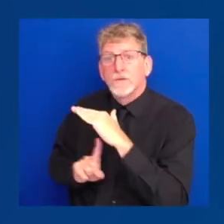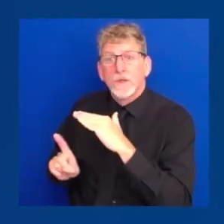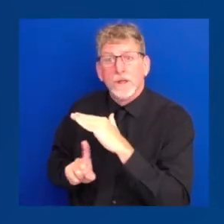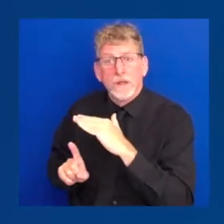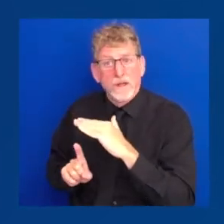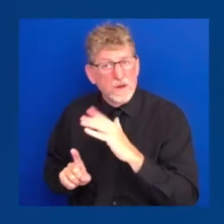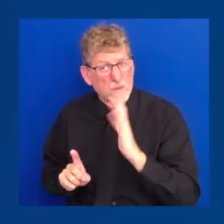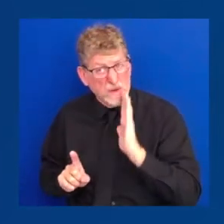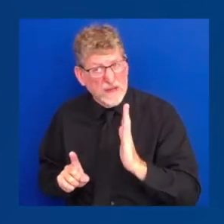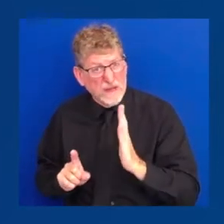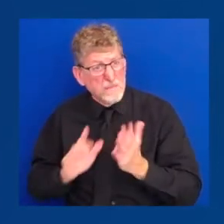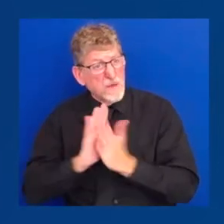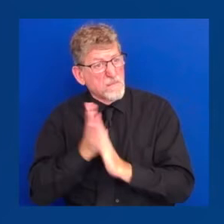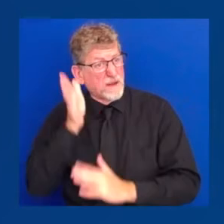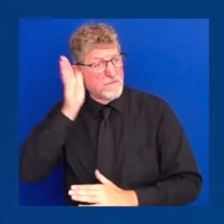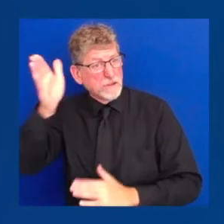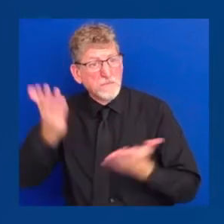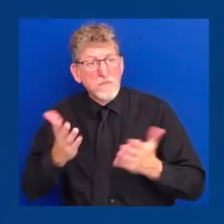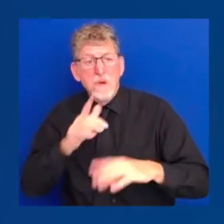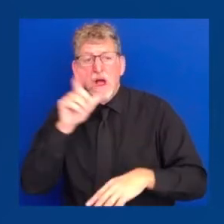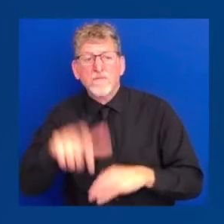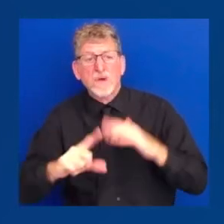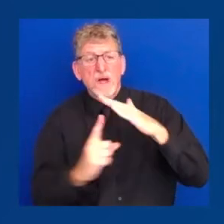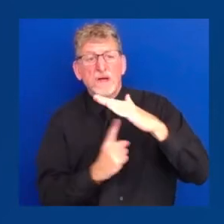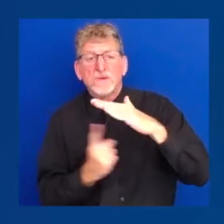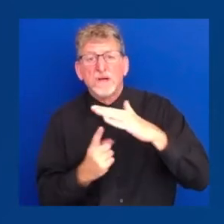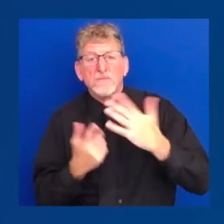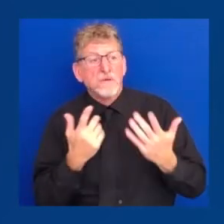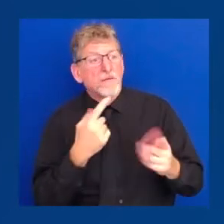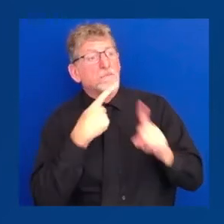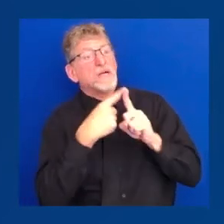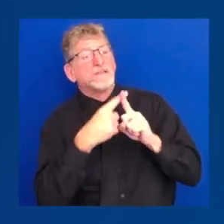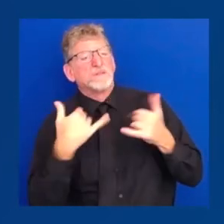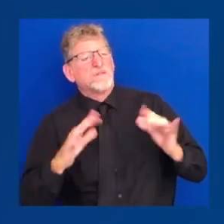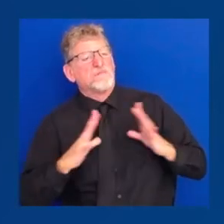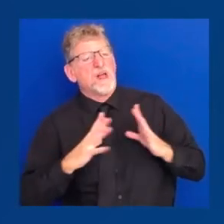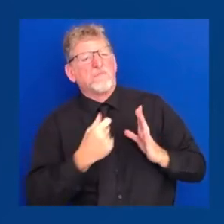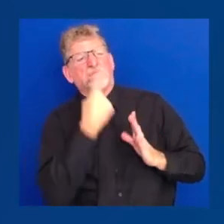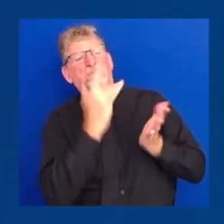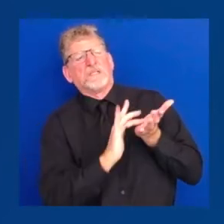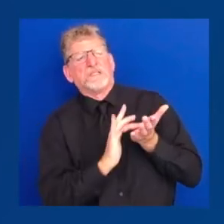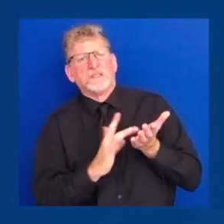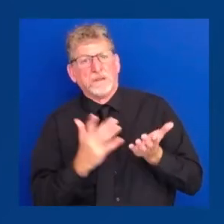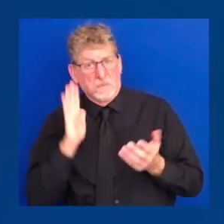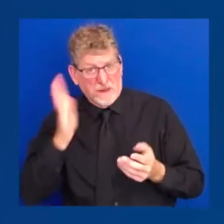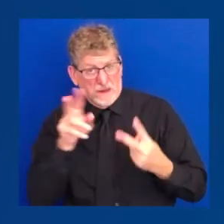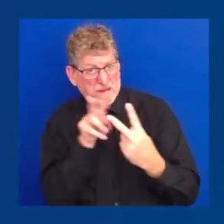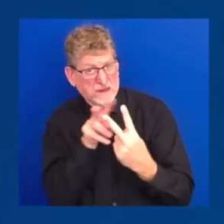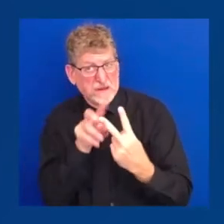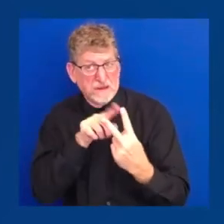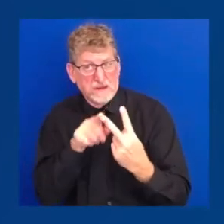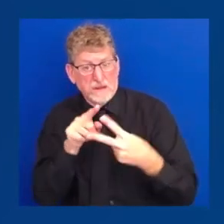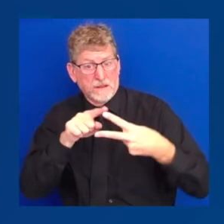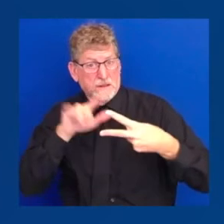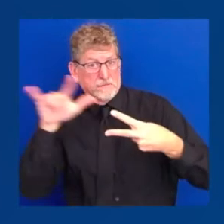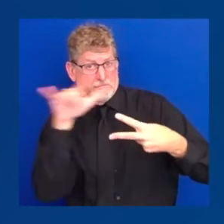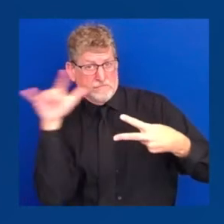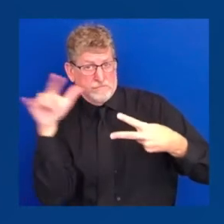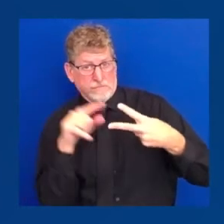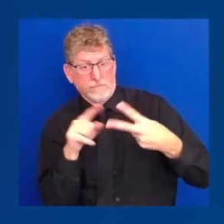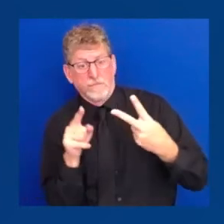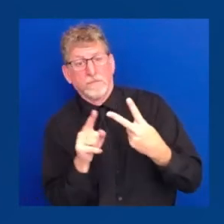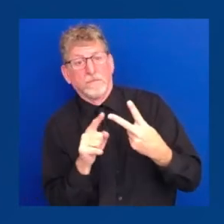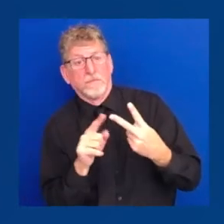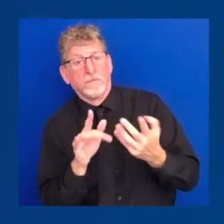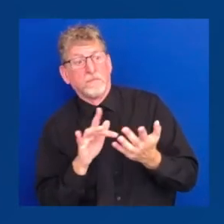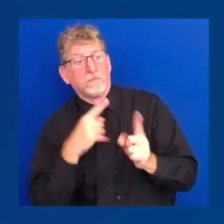question, which was on domestic air travel, and then Dr. Walensky. Last week's guidance